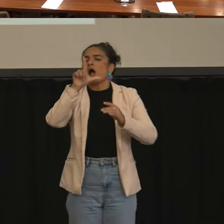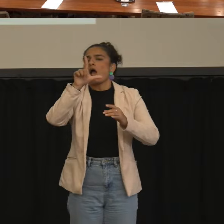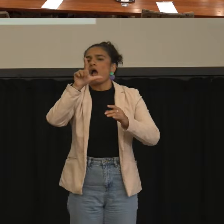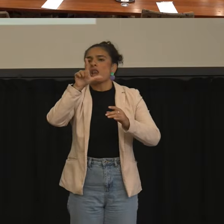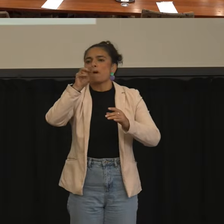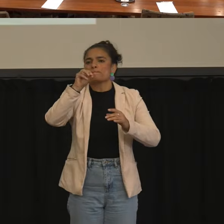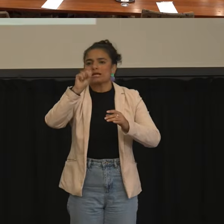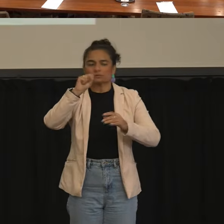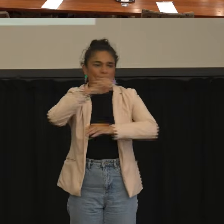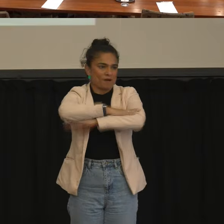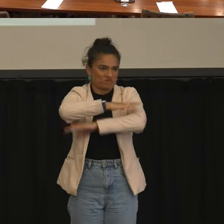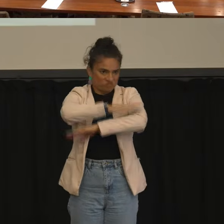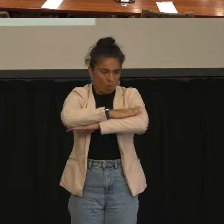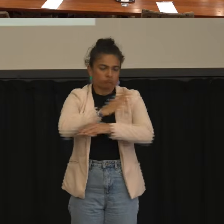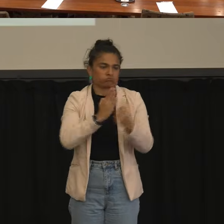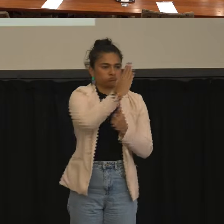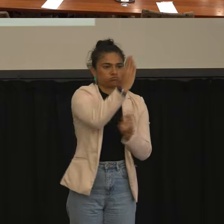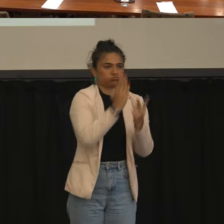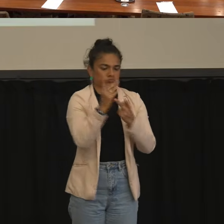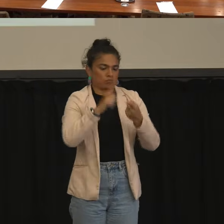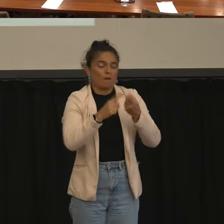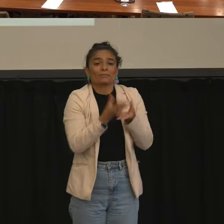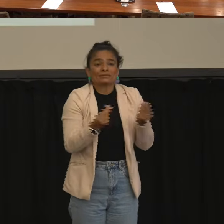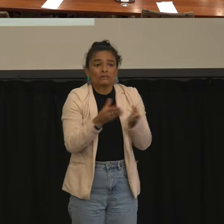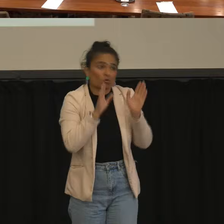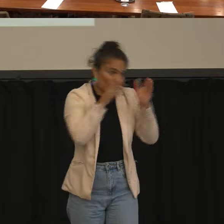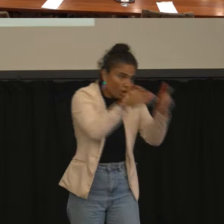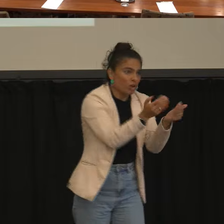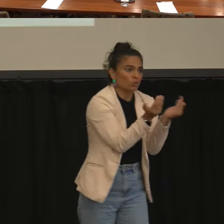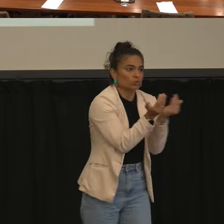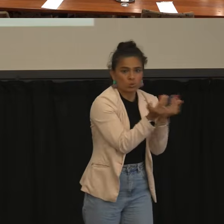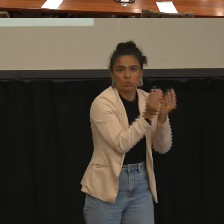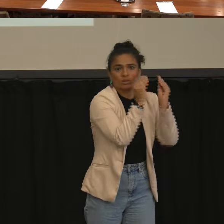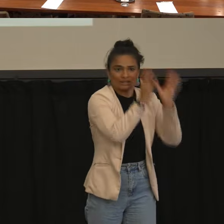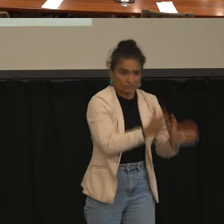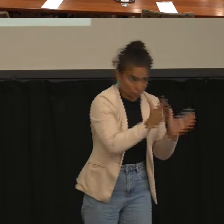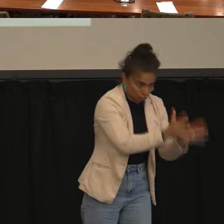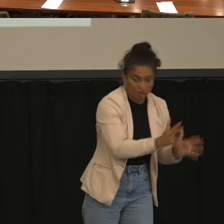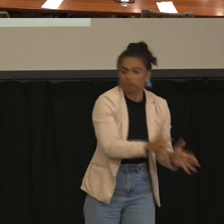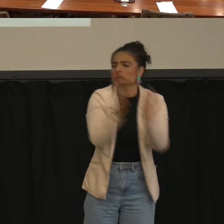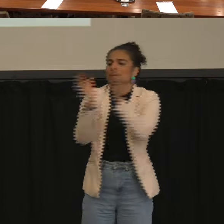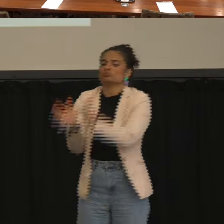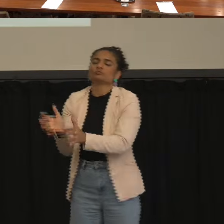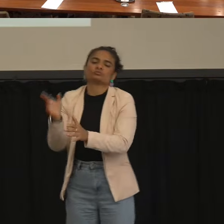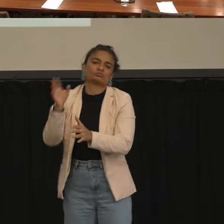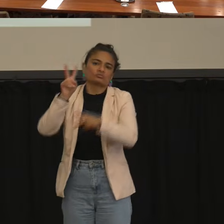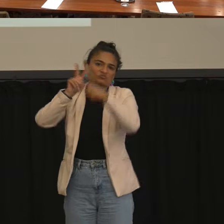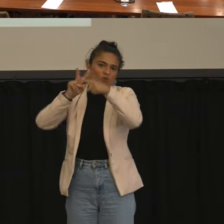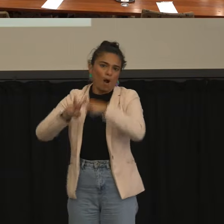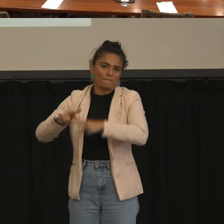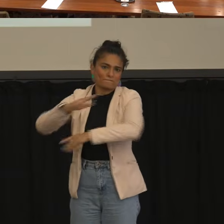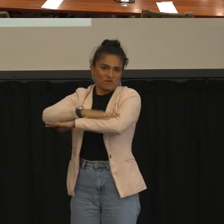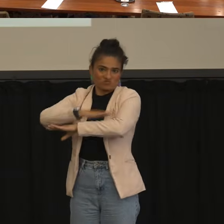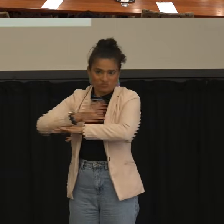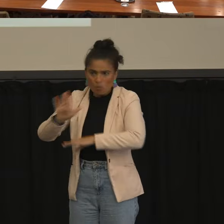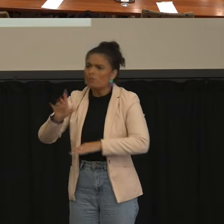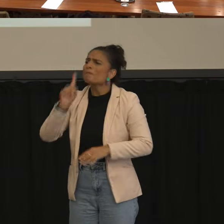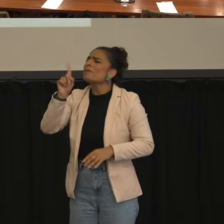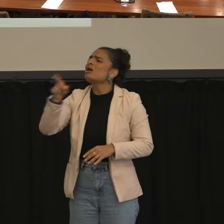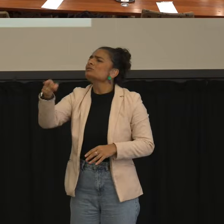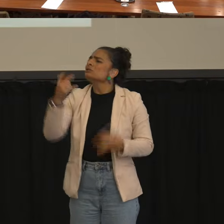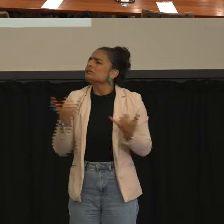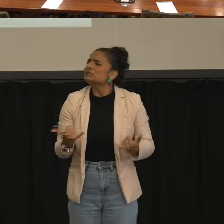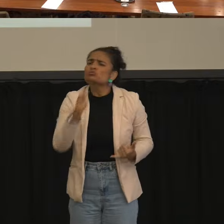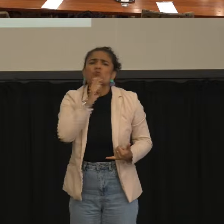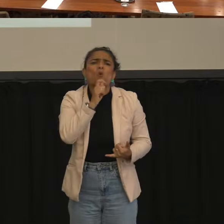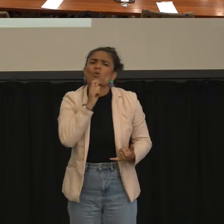So as you've seen, with the LMS platform that John has helped us create, there is the LMS platform